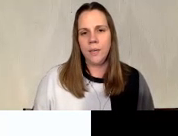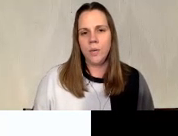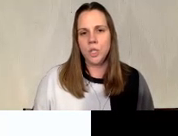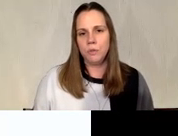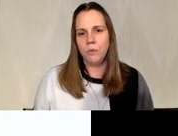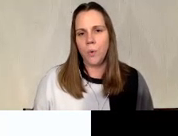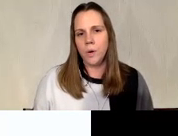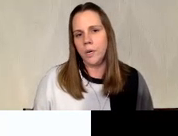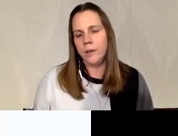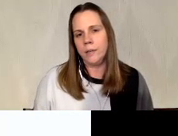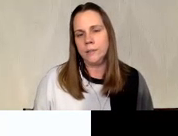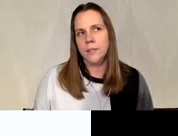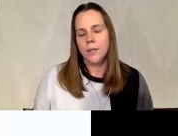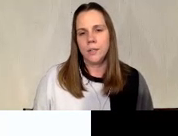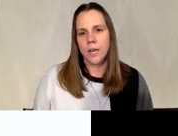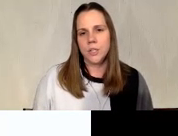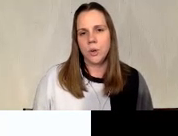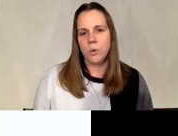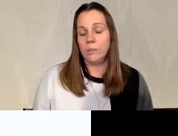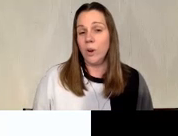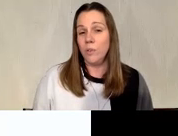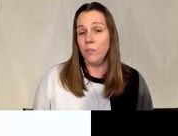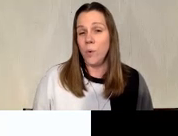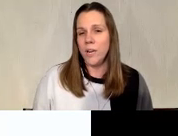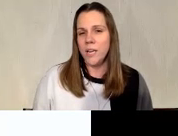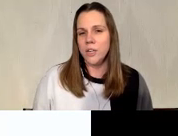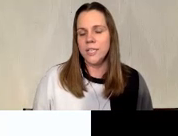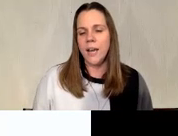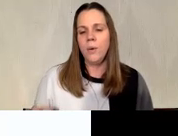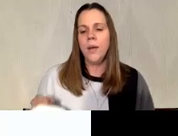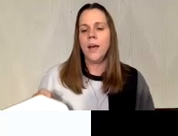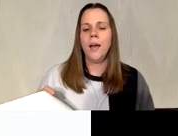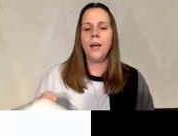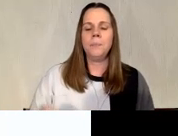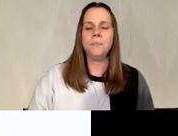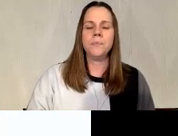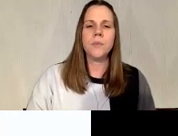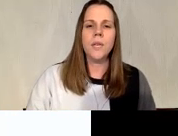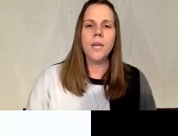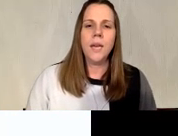sign language for, over 40 years now.